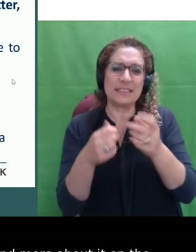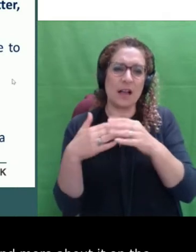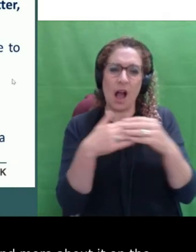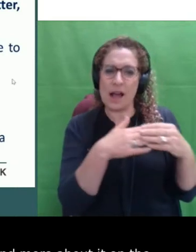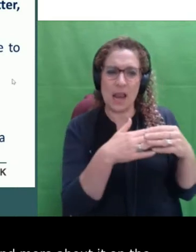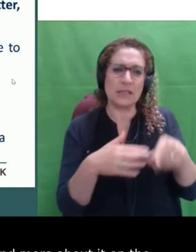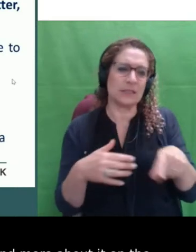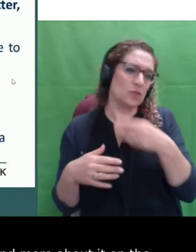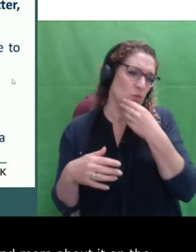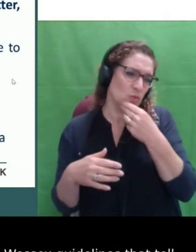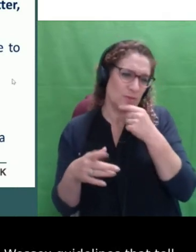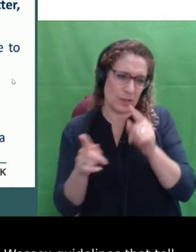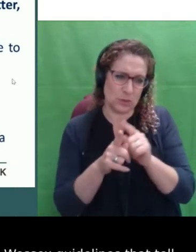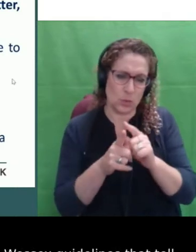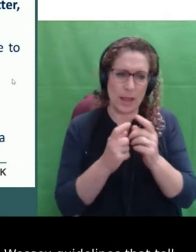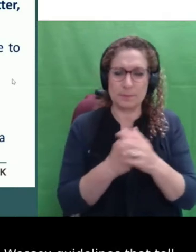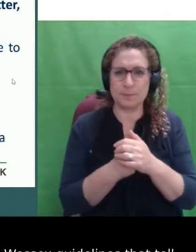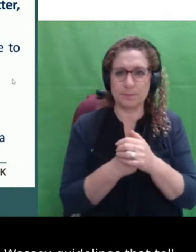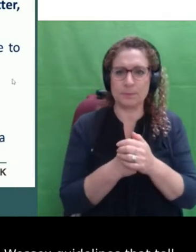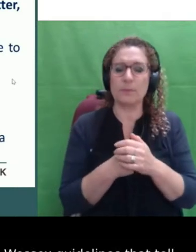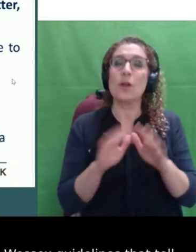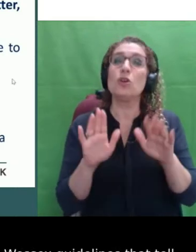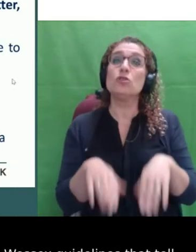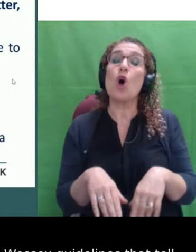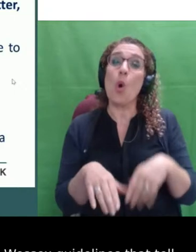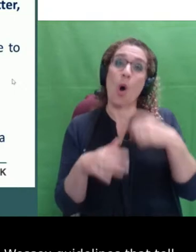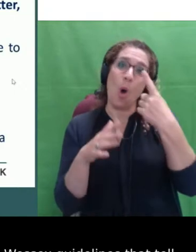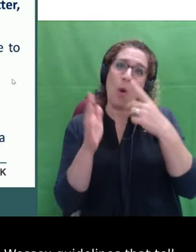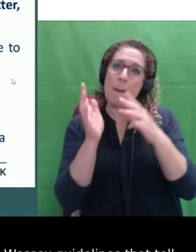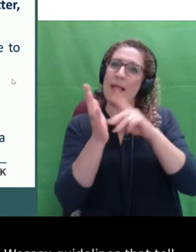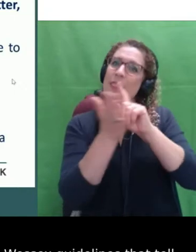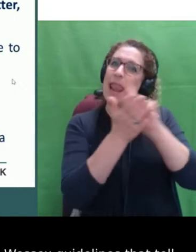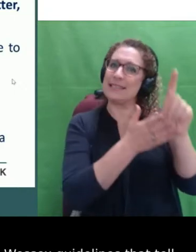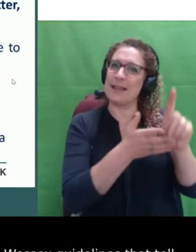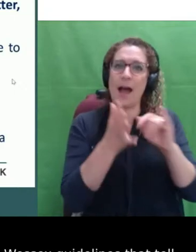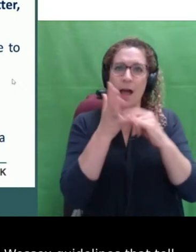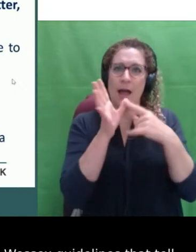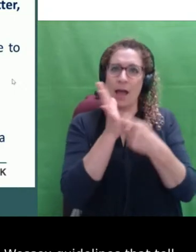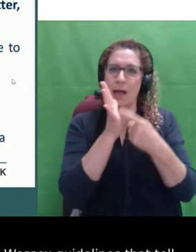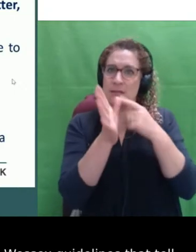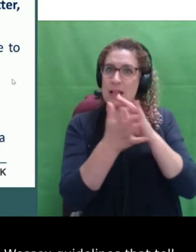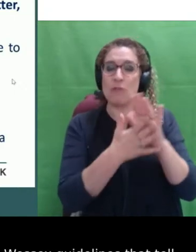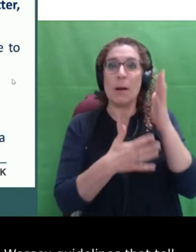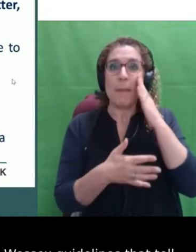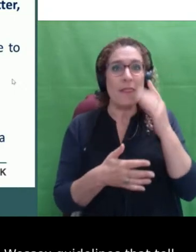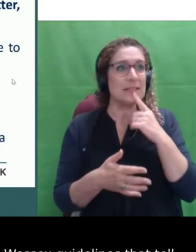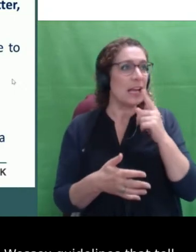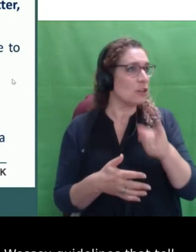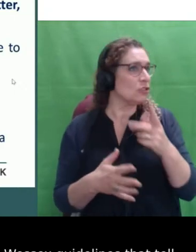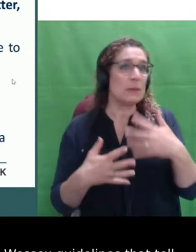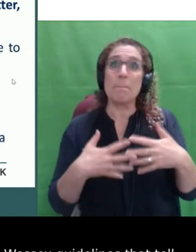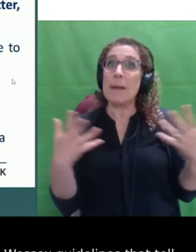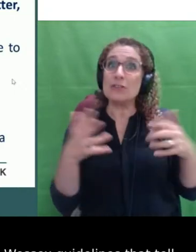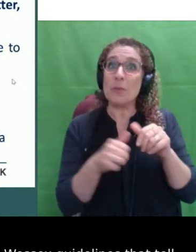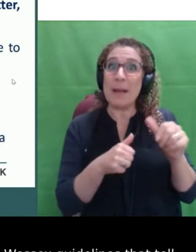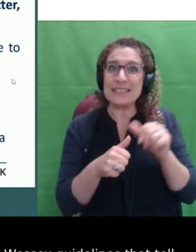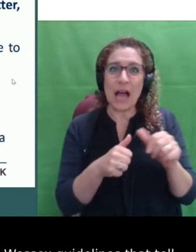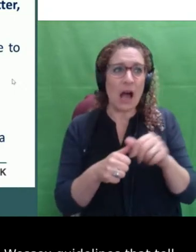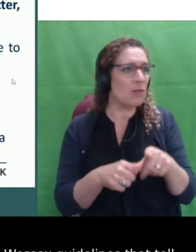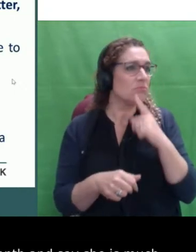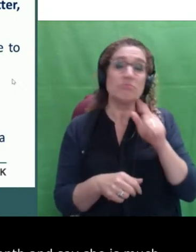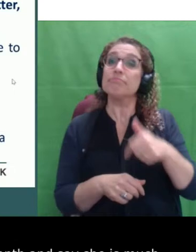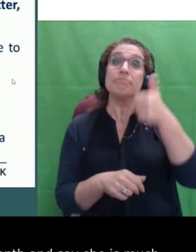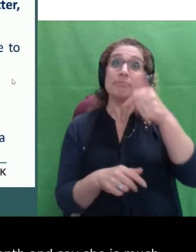sarah's mum comes back after a month and says she's much better so what do we say do we say okay she's got a milk allergy we'll keep prescribing the formula for